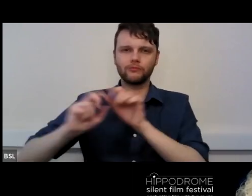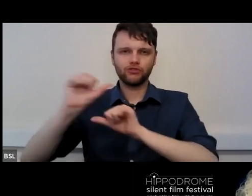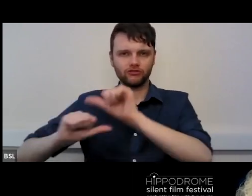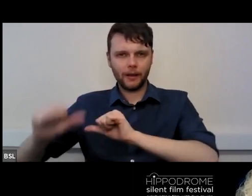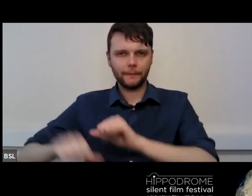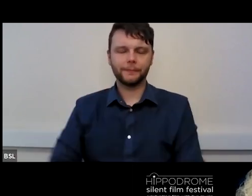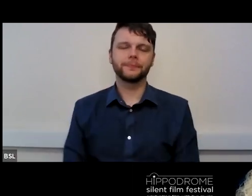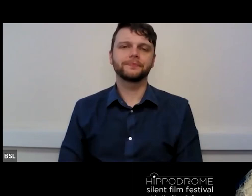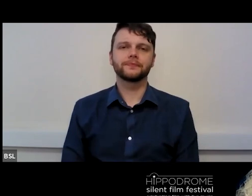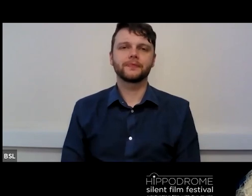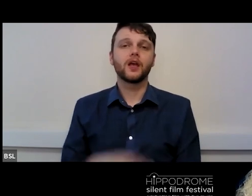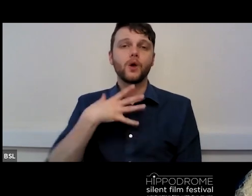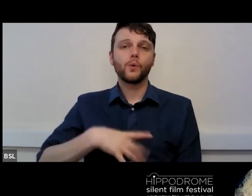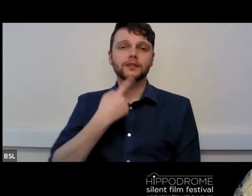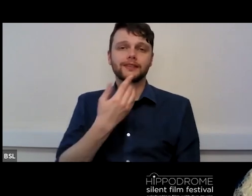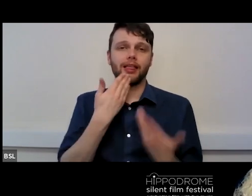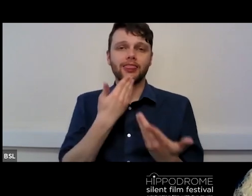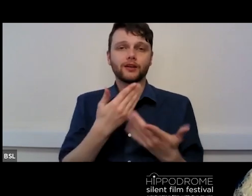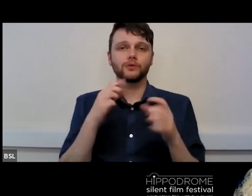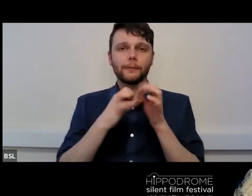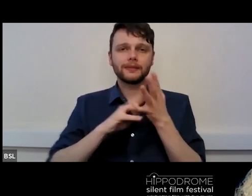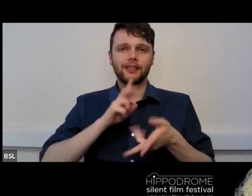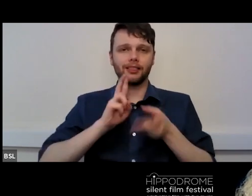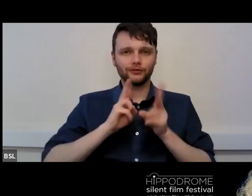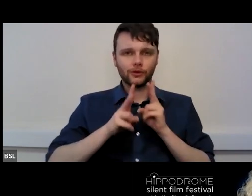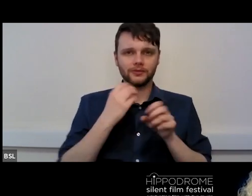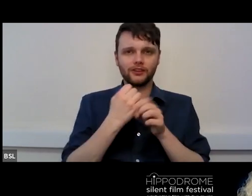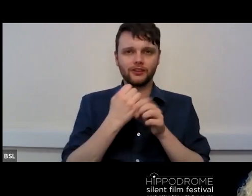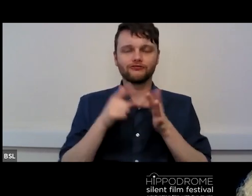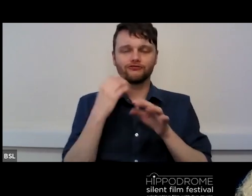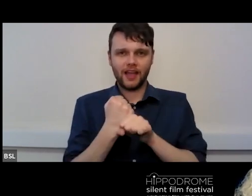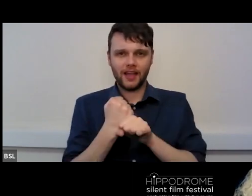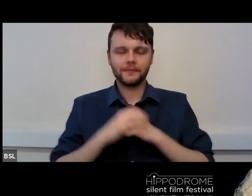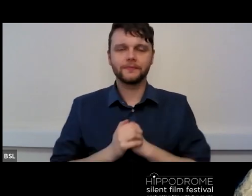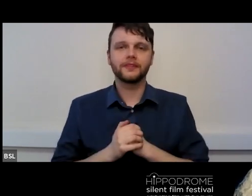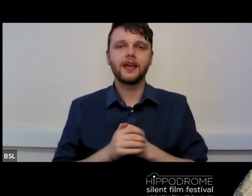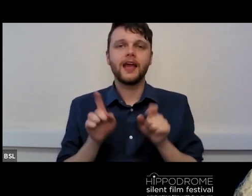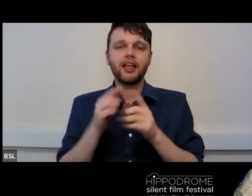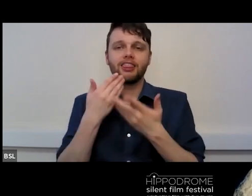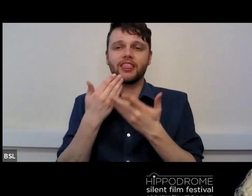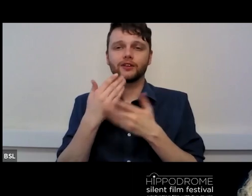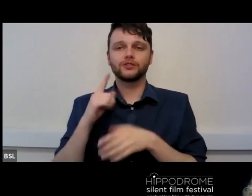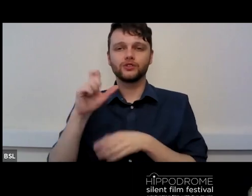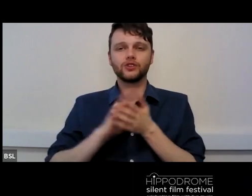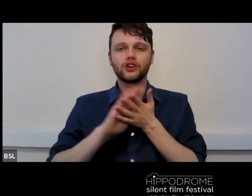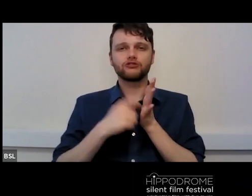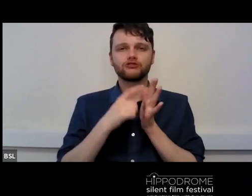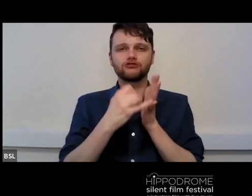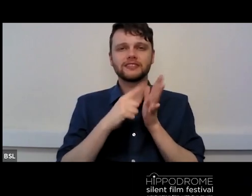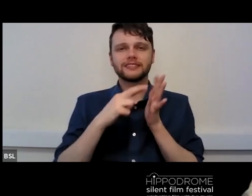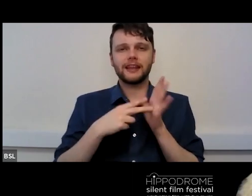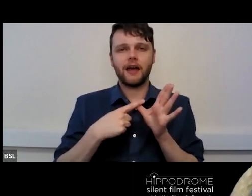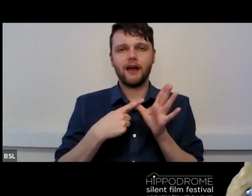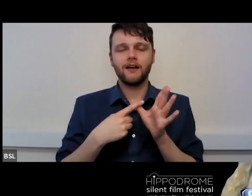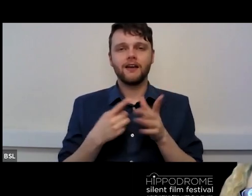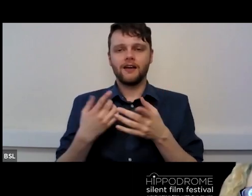to thank also our BSL interpreter, Greg, and thanks to Christina Weber for HippFest, who's